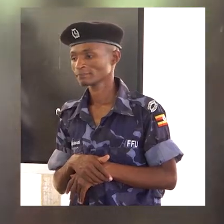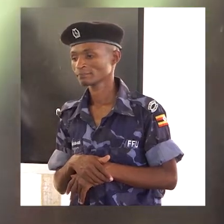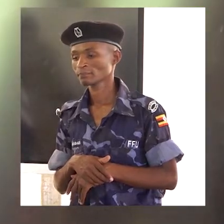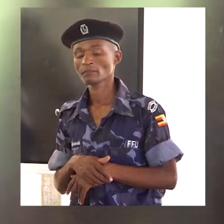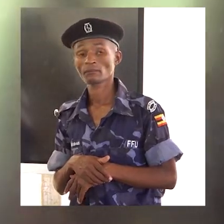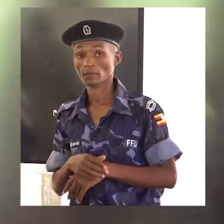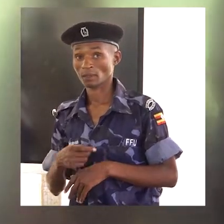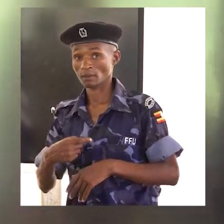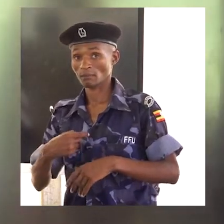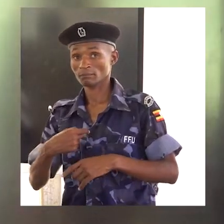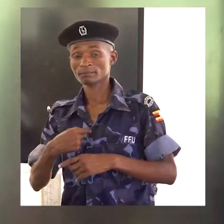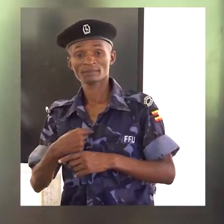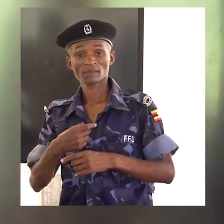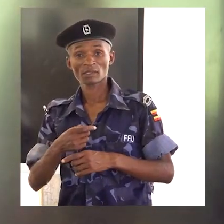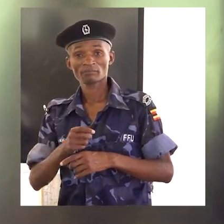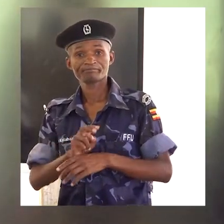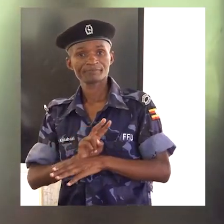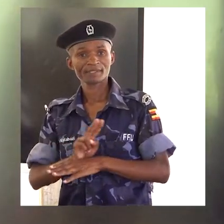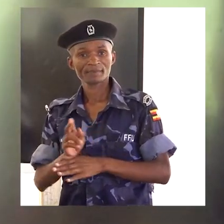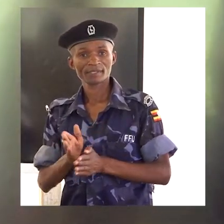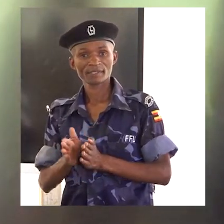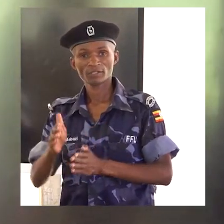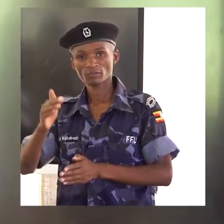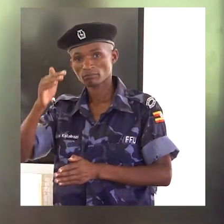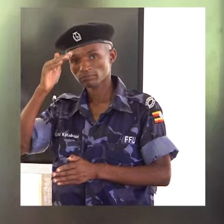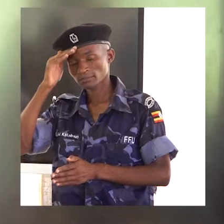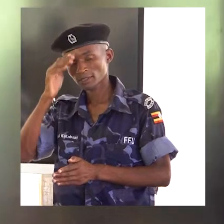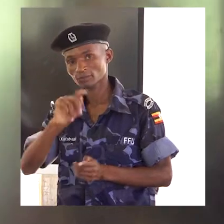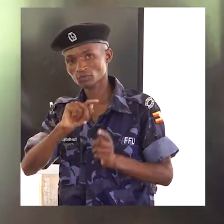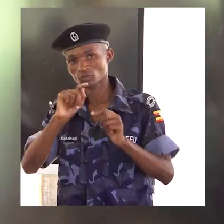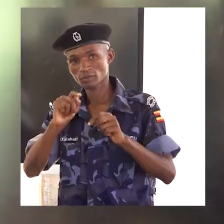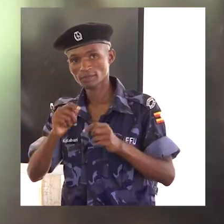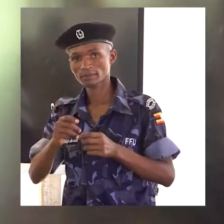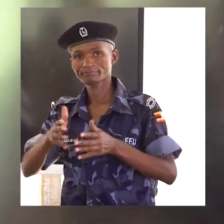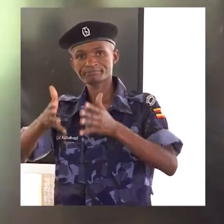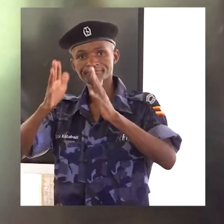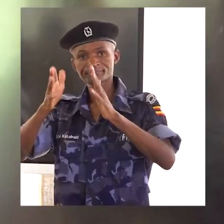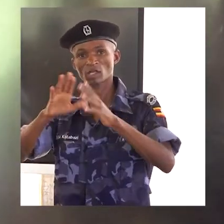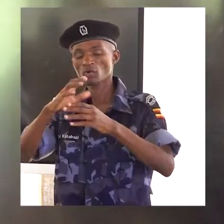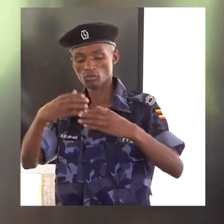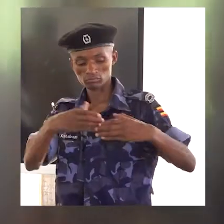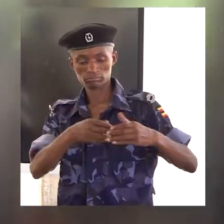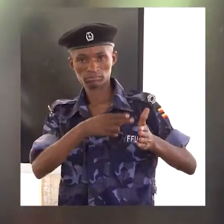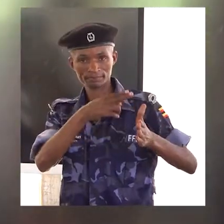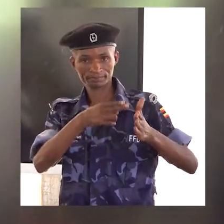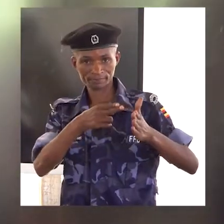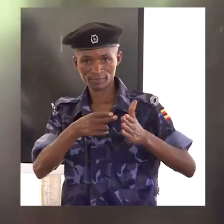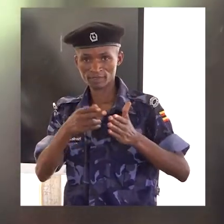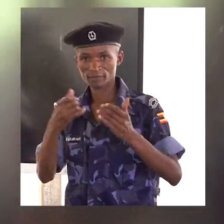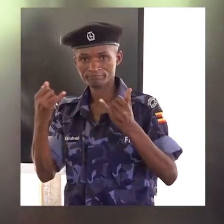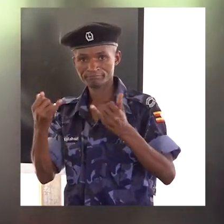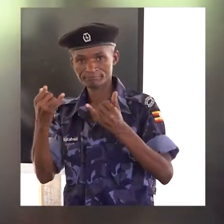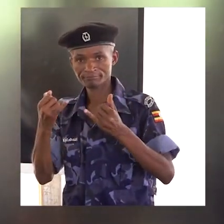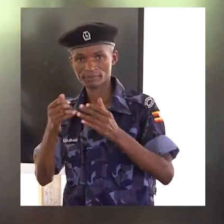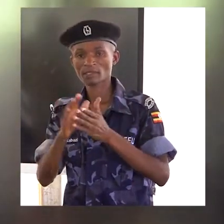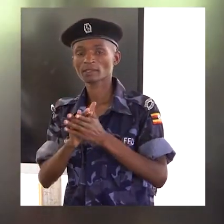The IGP has come out today to congratulate all journalists and media practitioners on the World Press